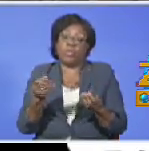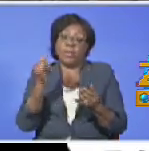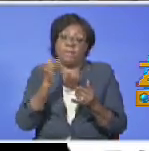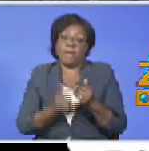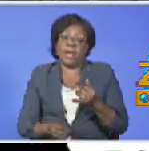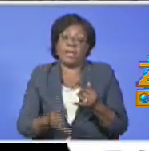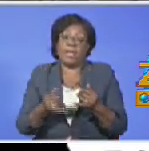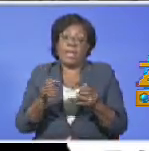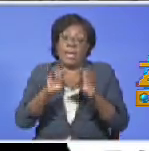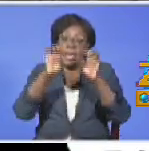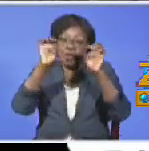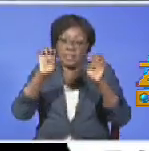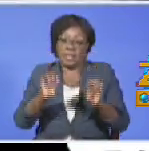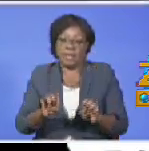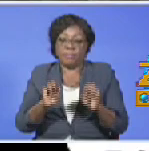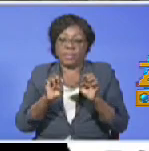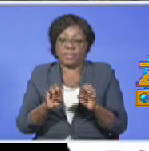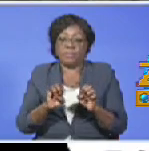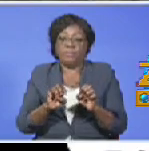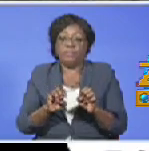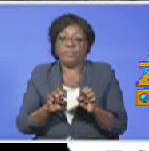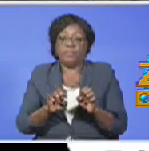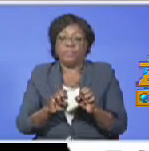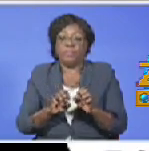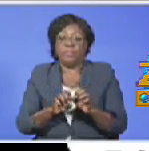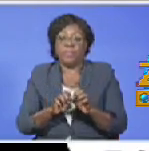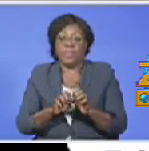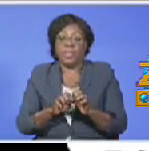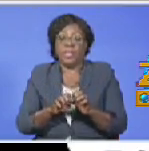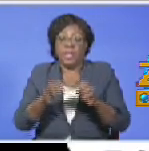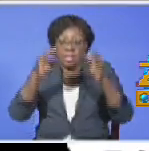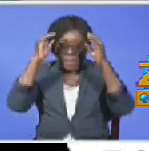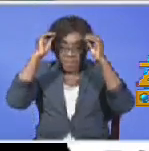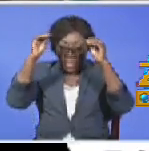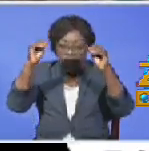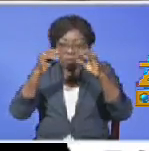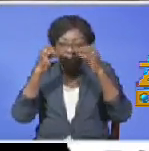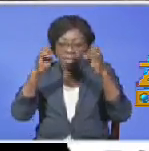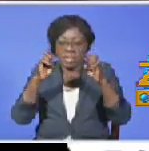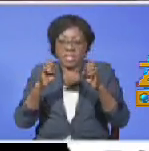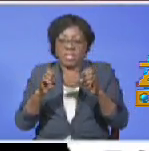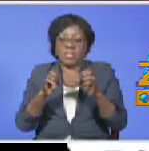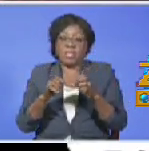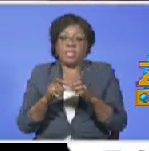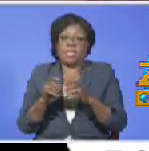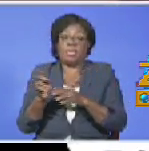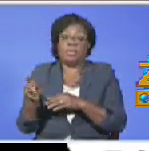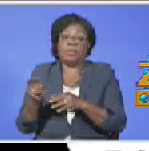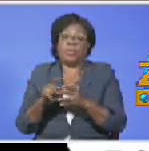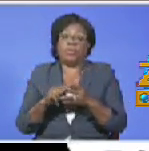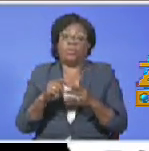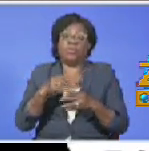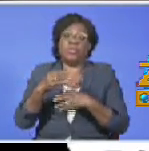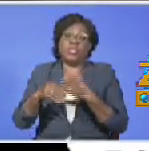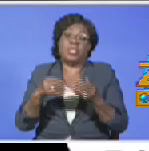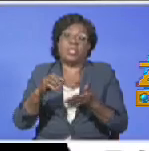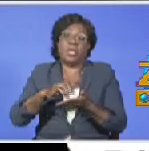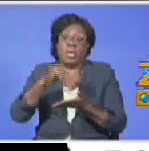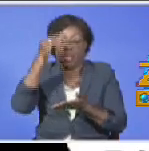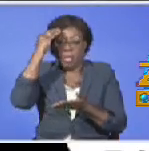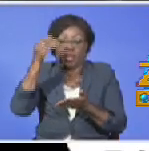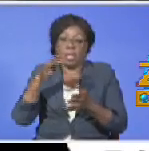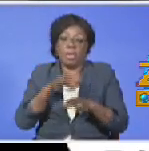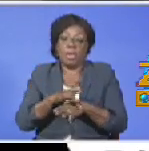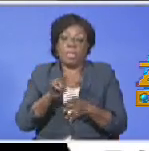campus safety measures and proper protocols fully enforced. The Ministry of Education attempted to return to traditional learning earlier this